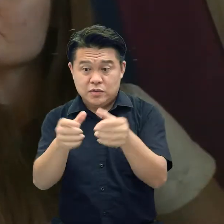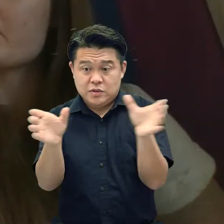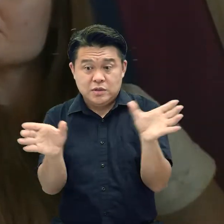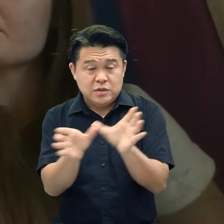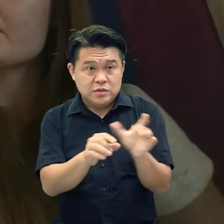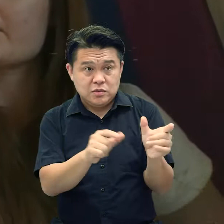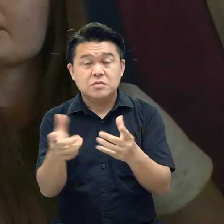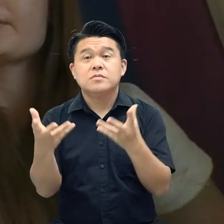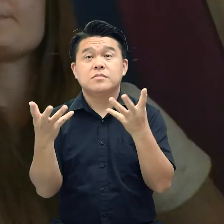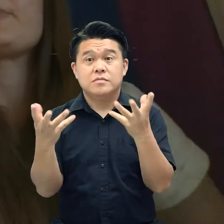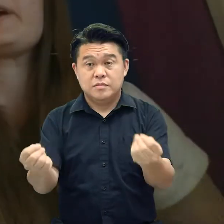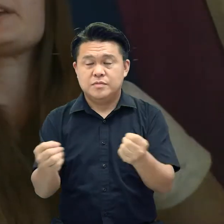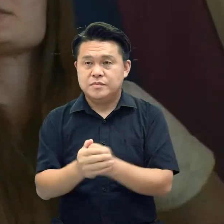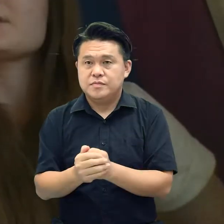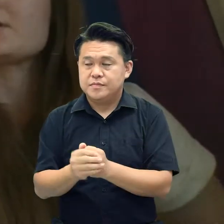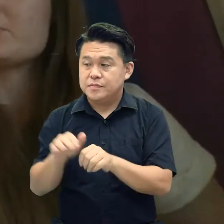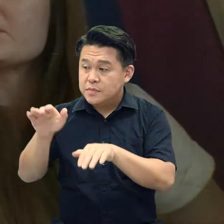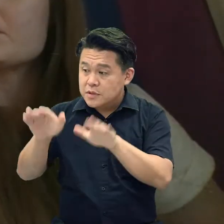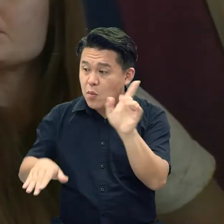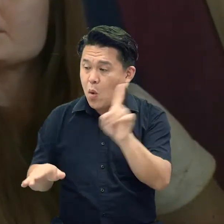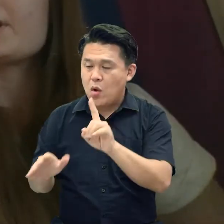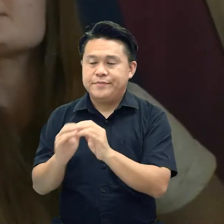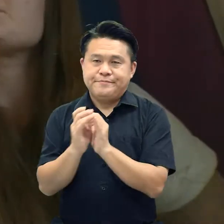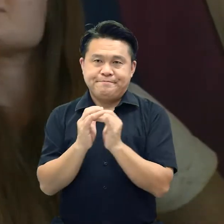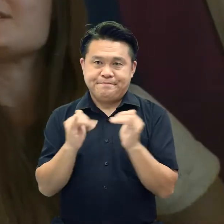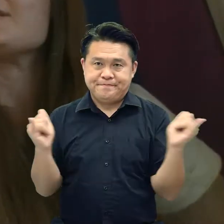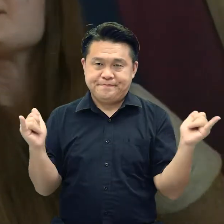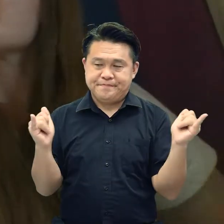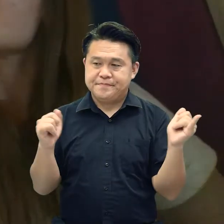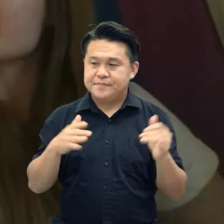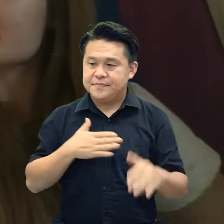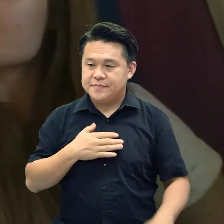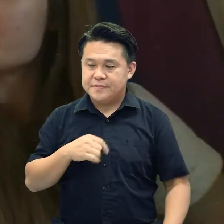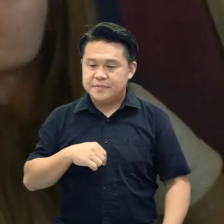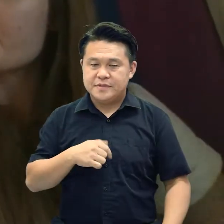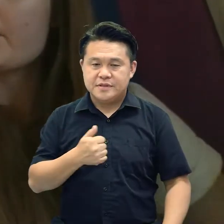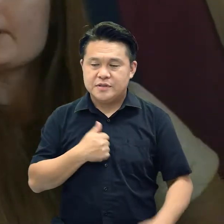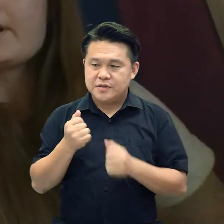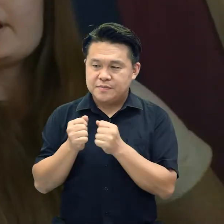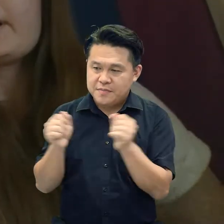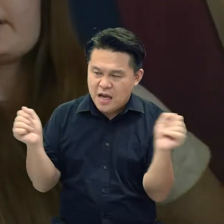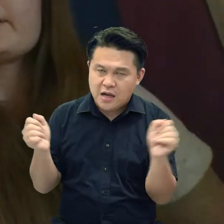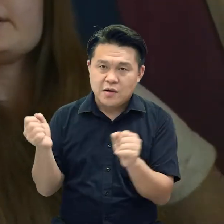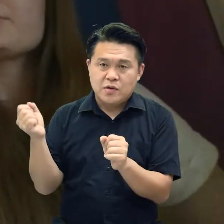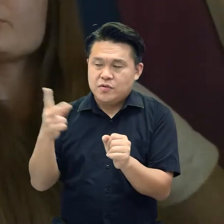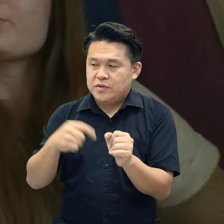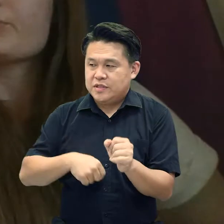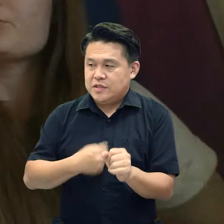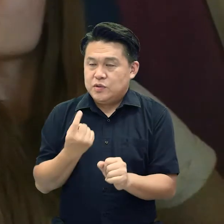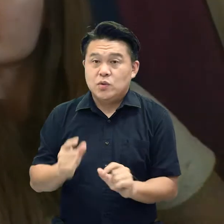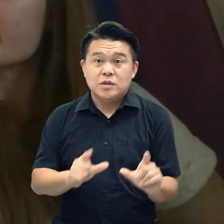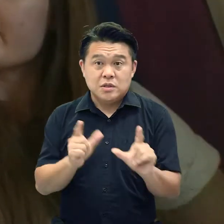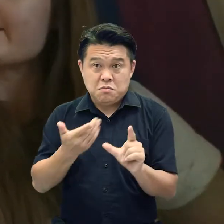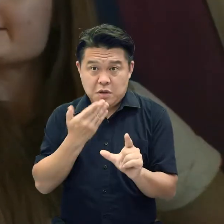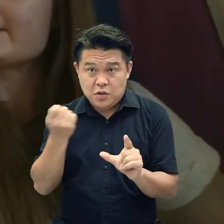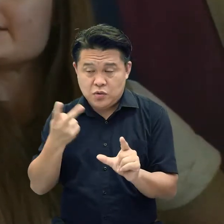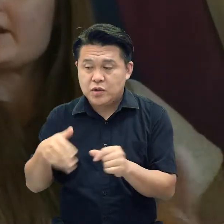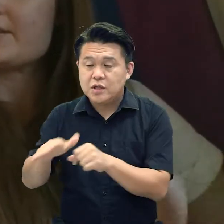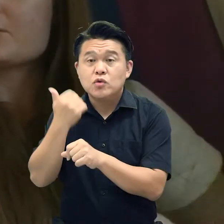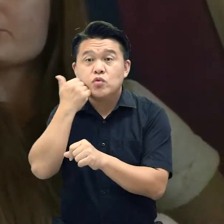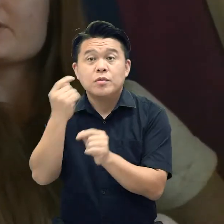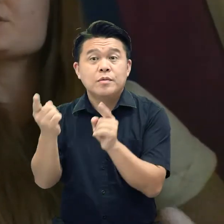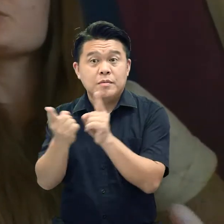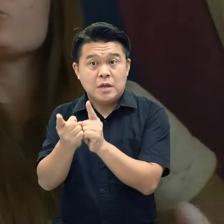against discrimination, against LGBT plus people. And it is very important to recognize